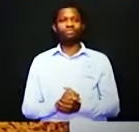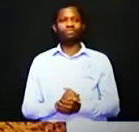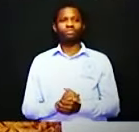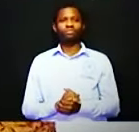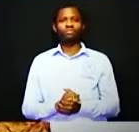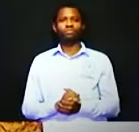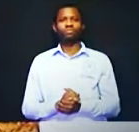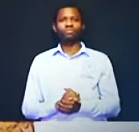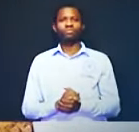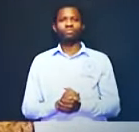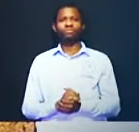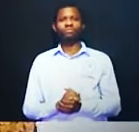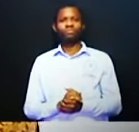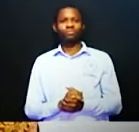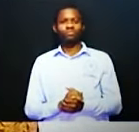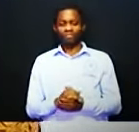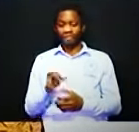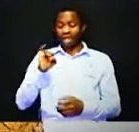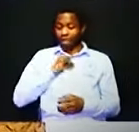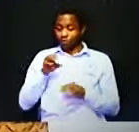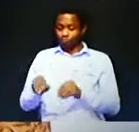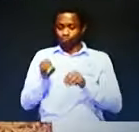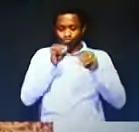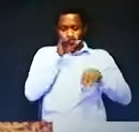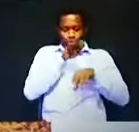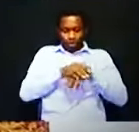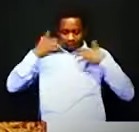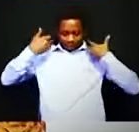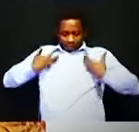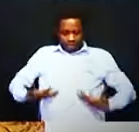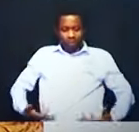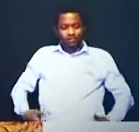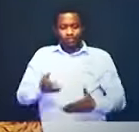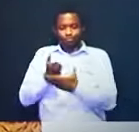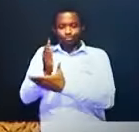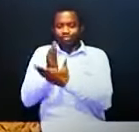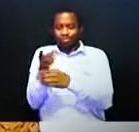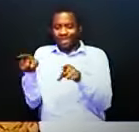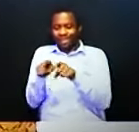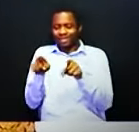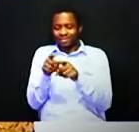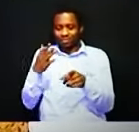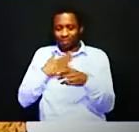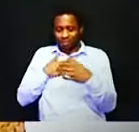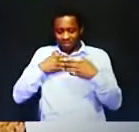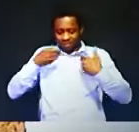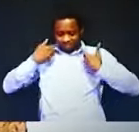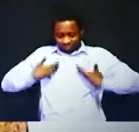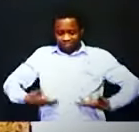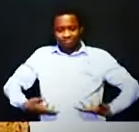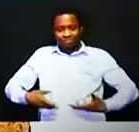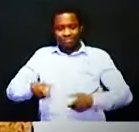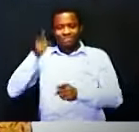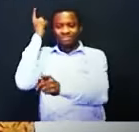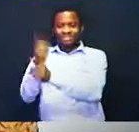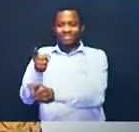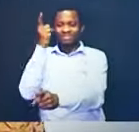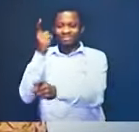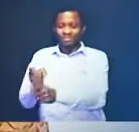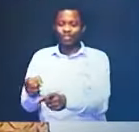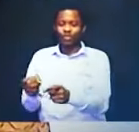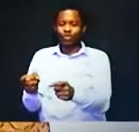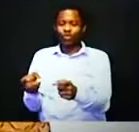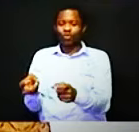29:14. I put on righteousness as my clothing. Justice was my